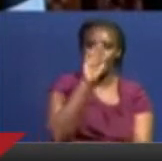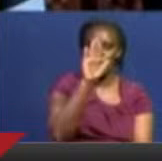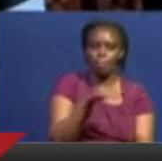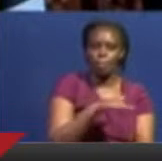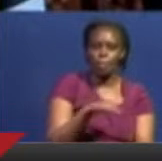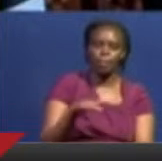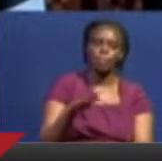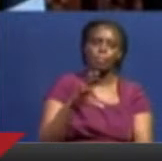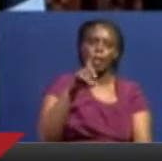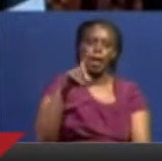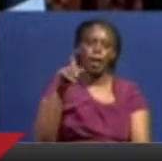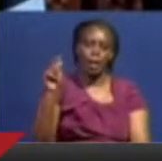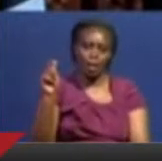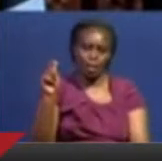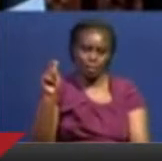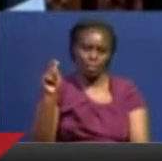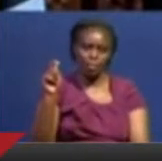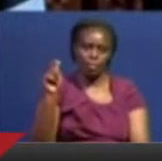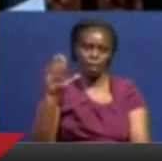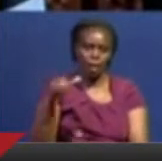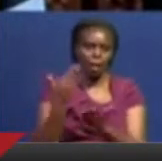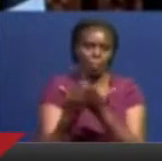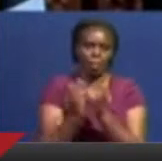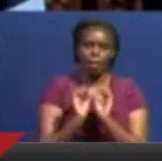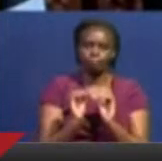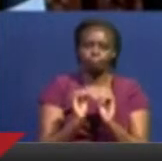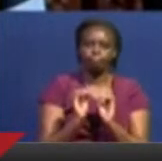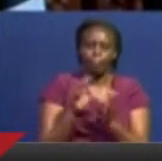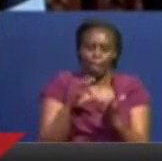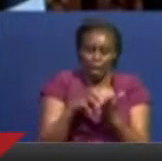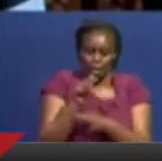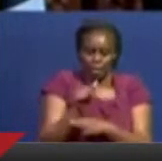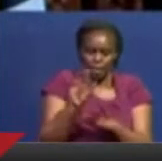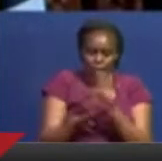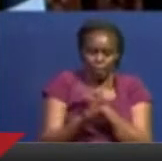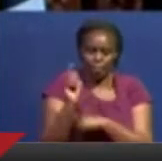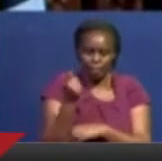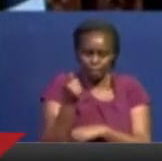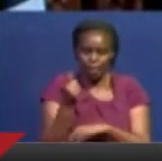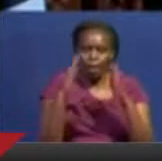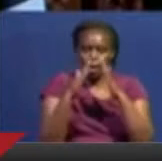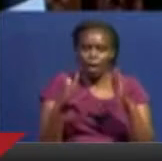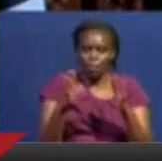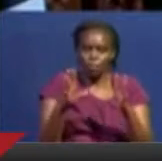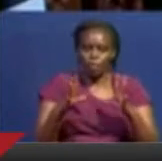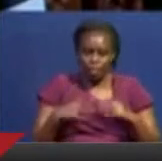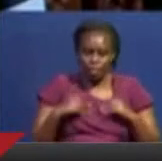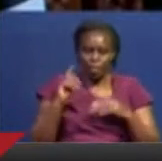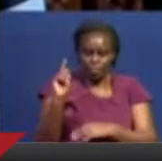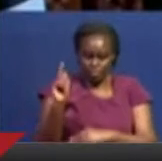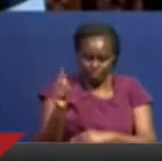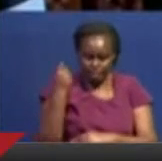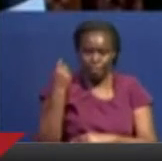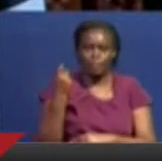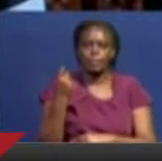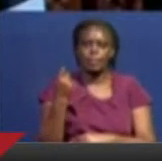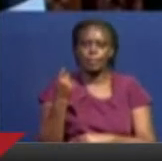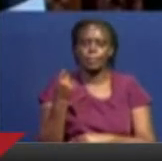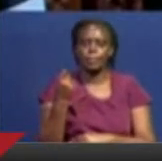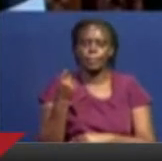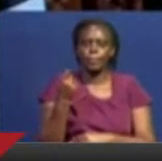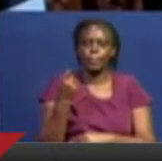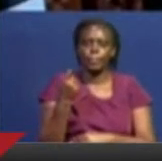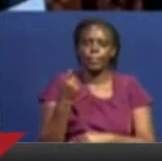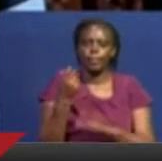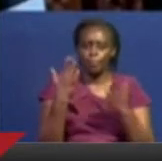Parliamentary Approval Act does not apply in this case. The House will therefore adopt the precedent it has set